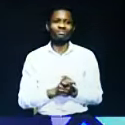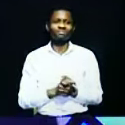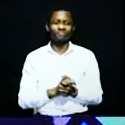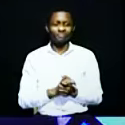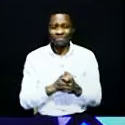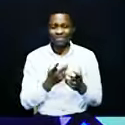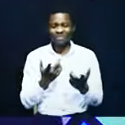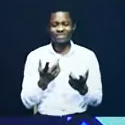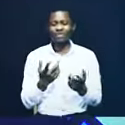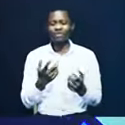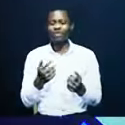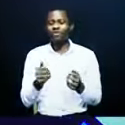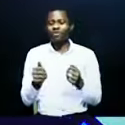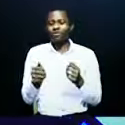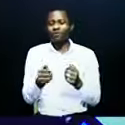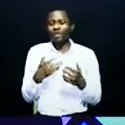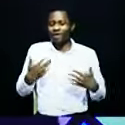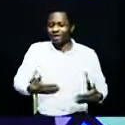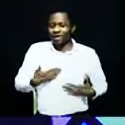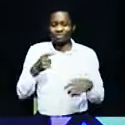excited.